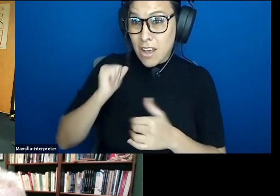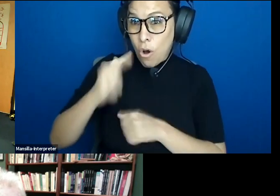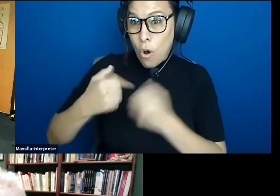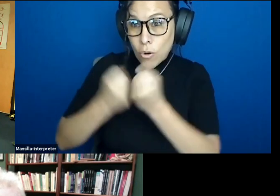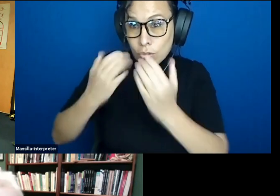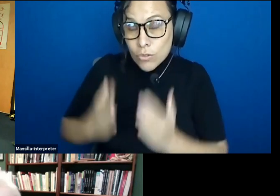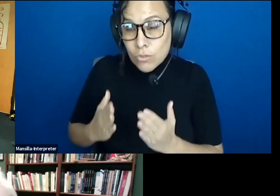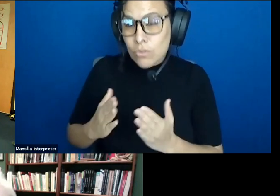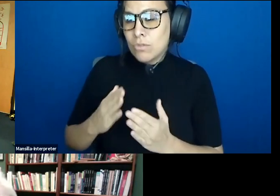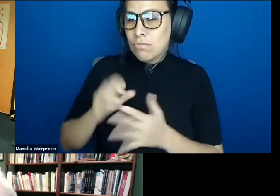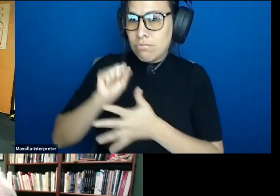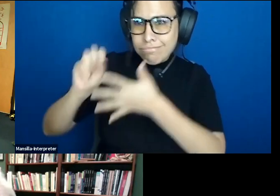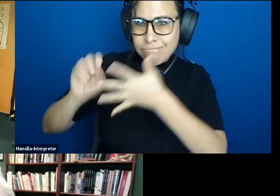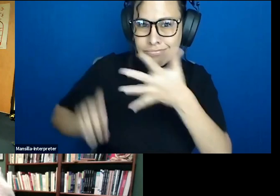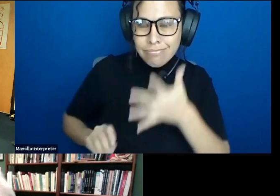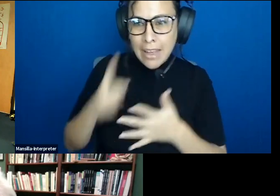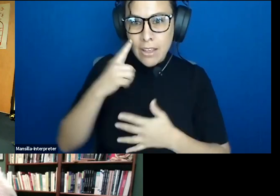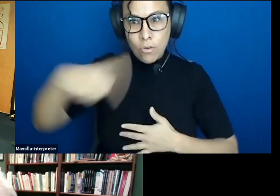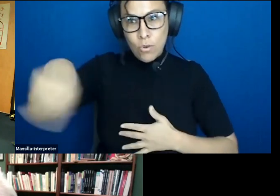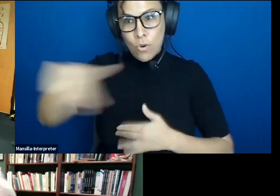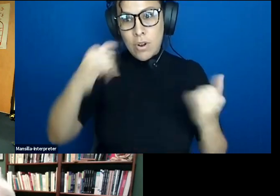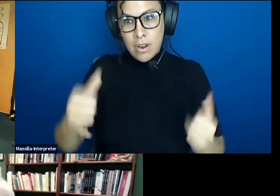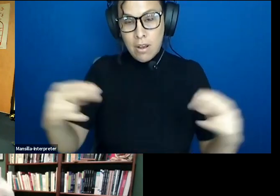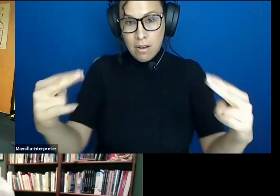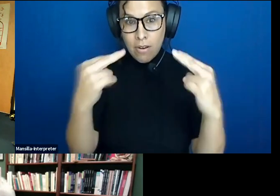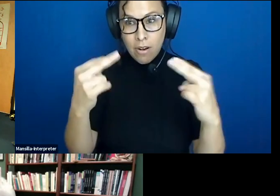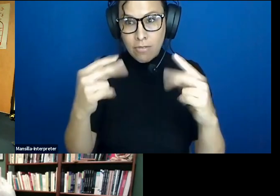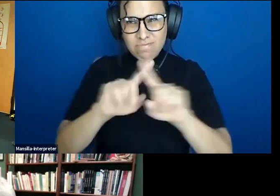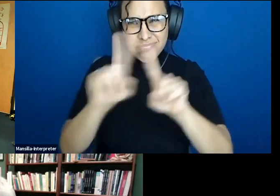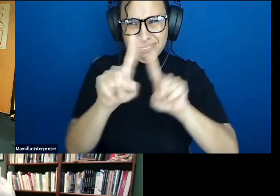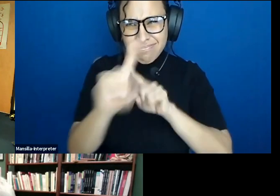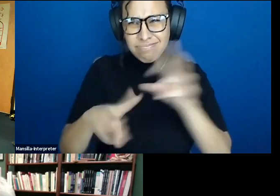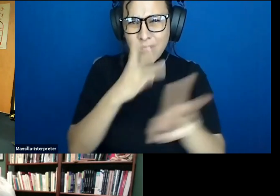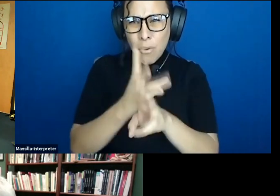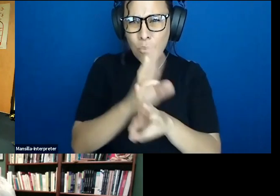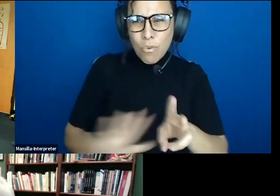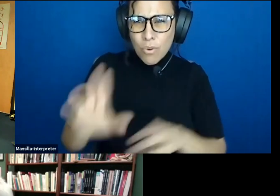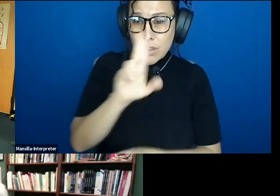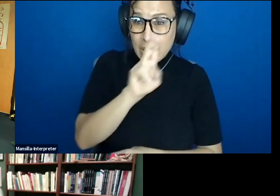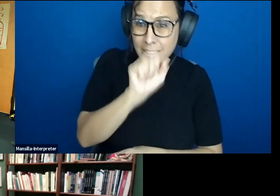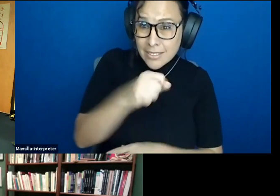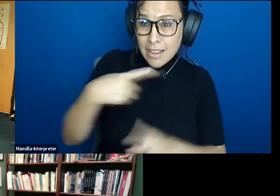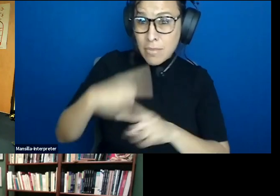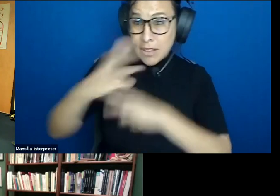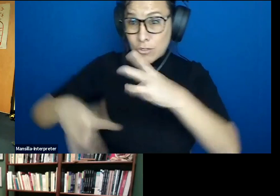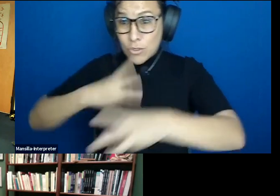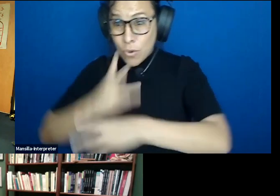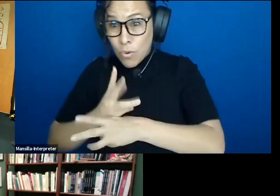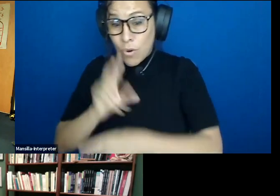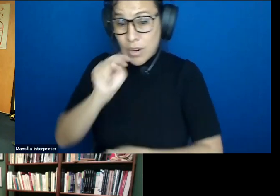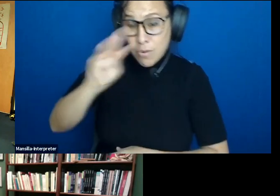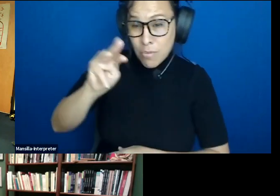and supporters, and I thank all of you coming to us from so many parts of the world and the United States, as well as New